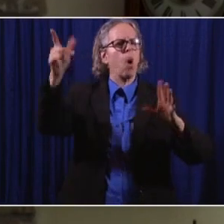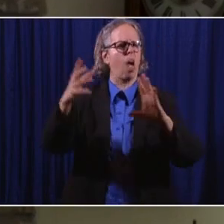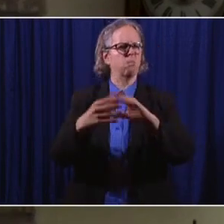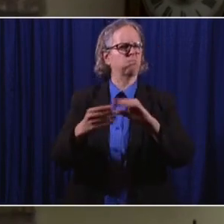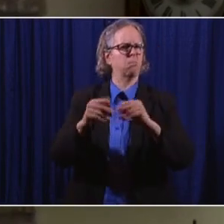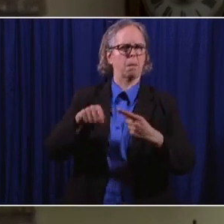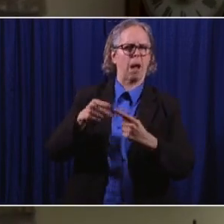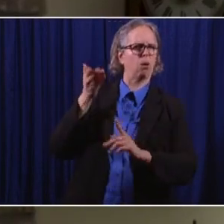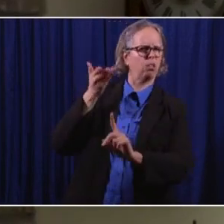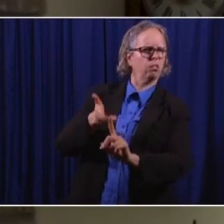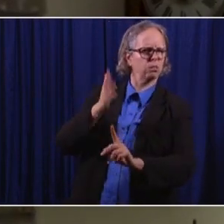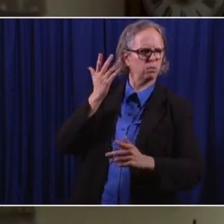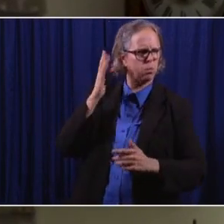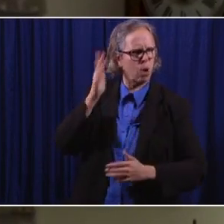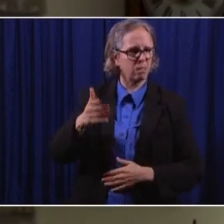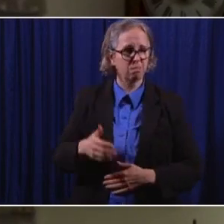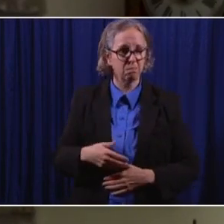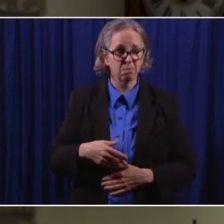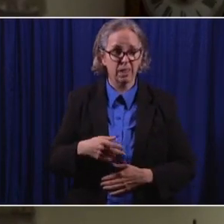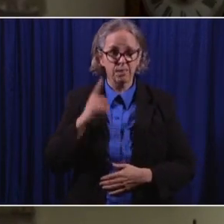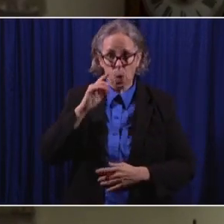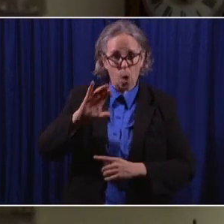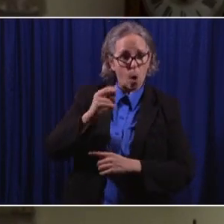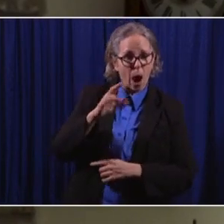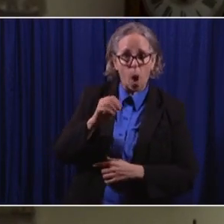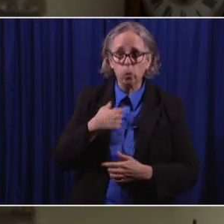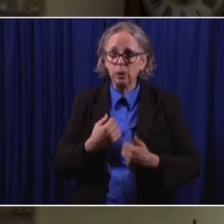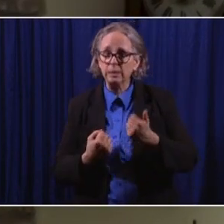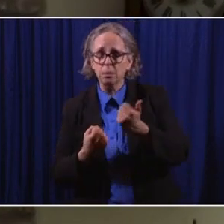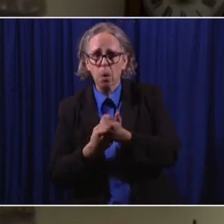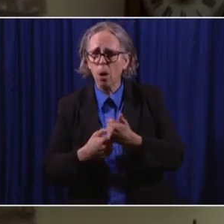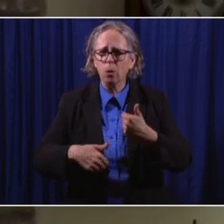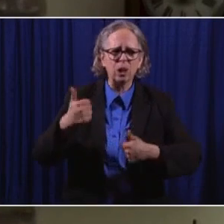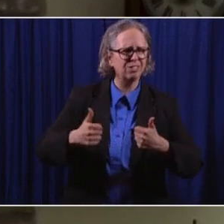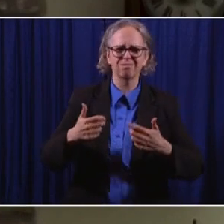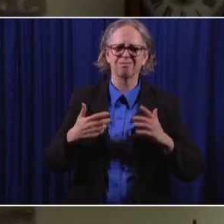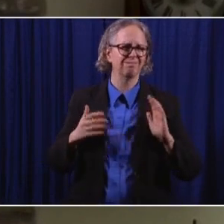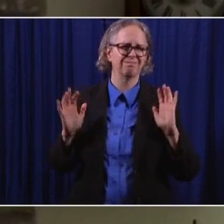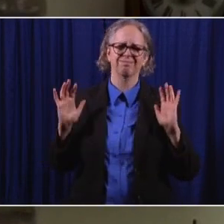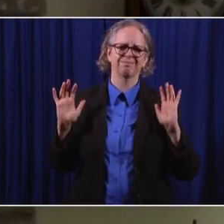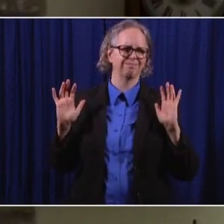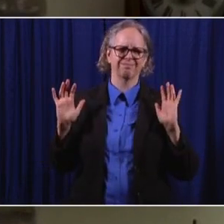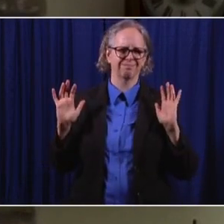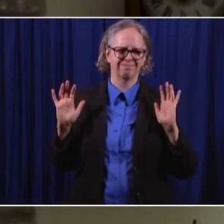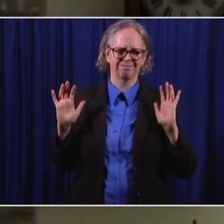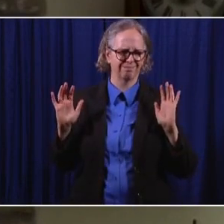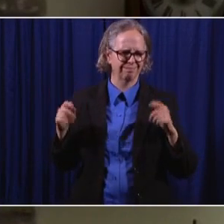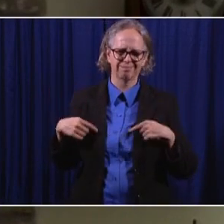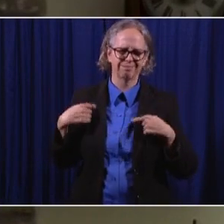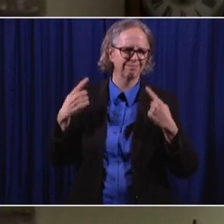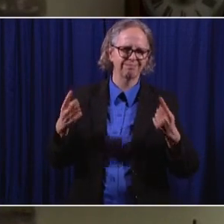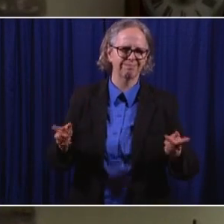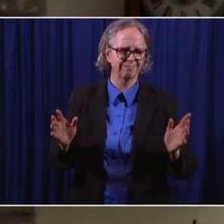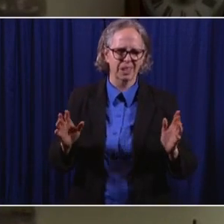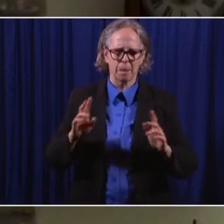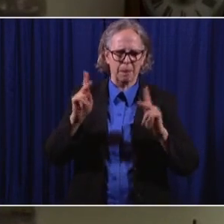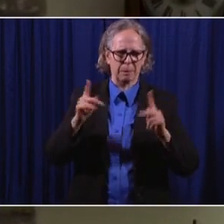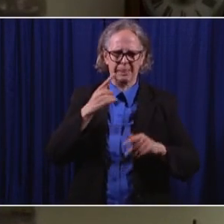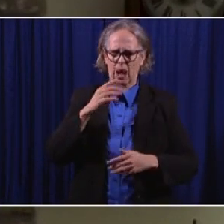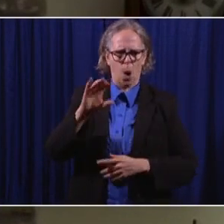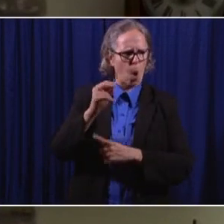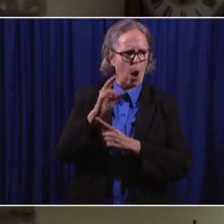Where is Ohio? Look, I never bought into this argument that Ohio had become a Republican state. I mean, Ohio is a swing